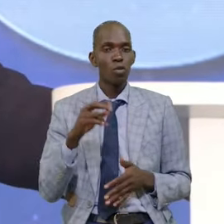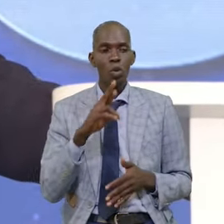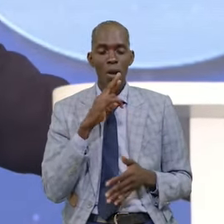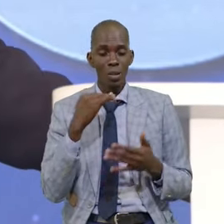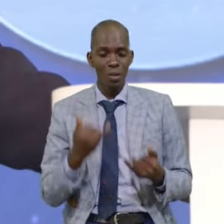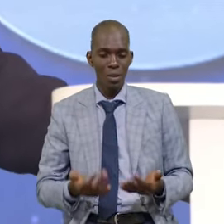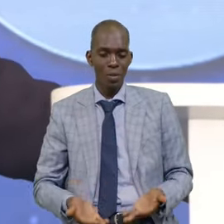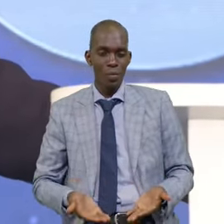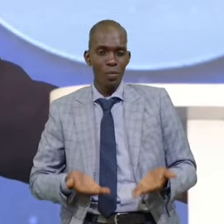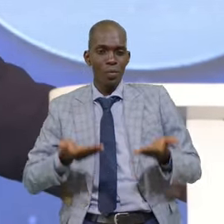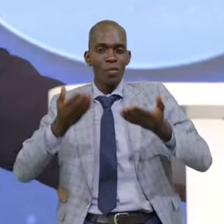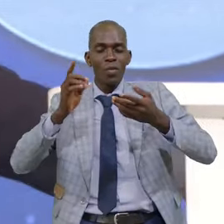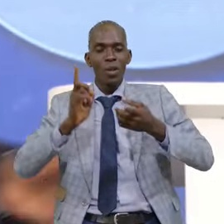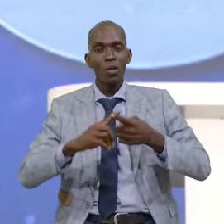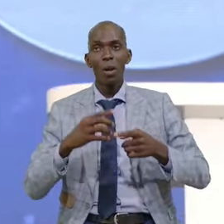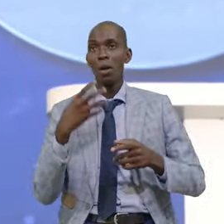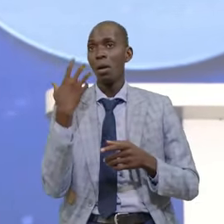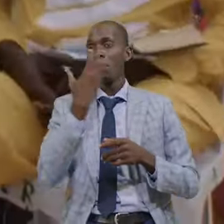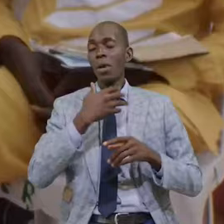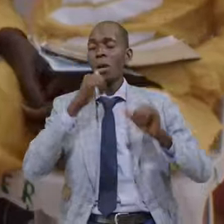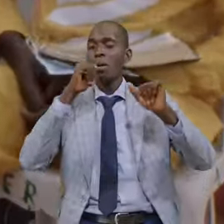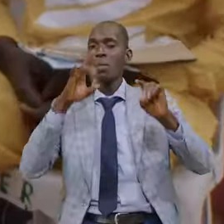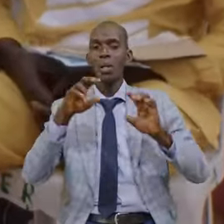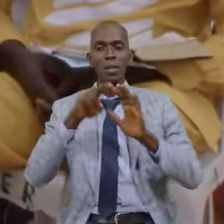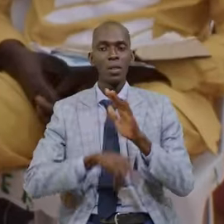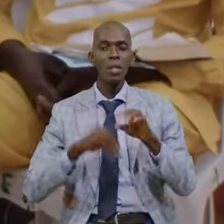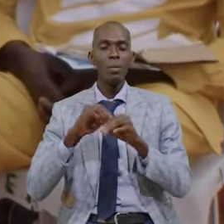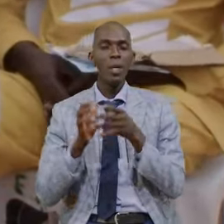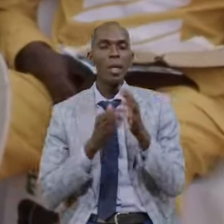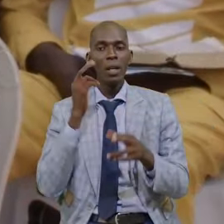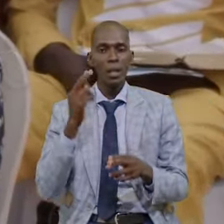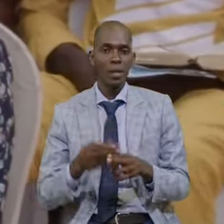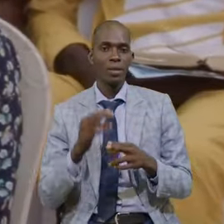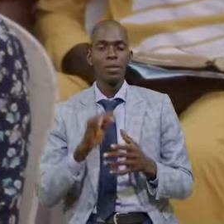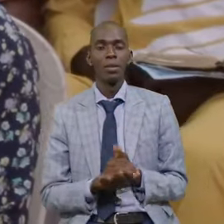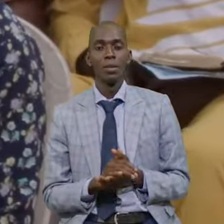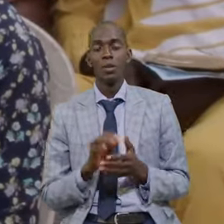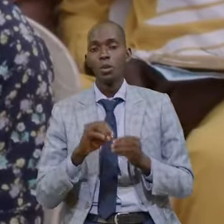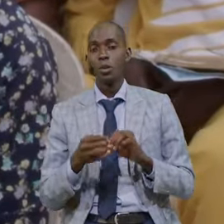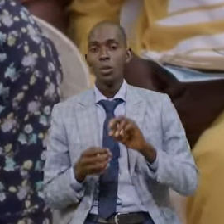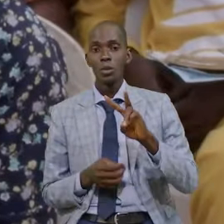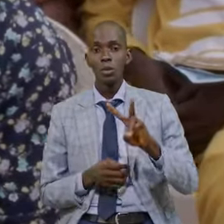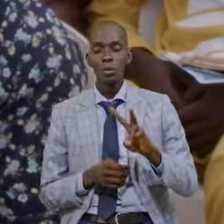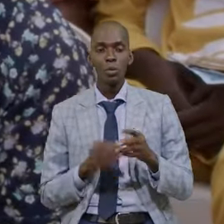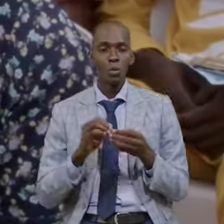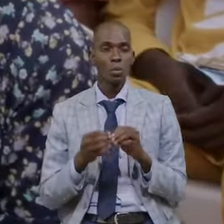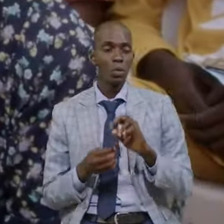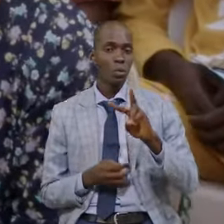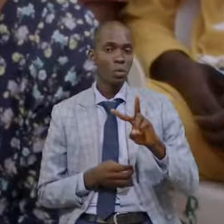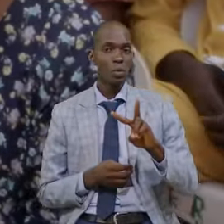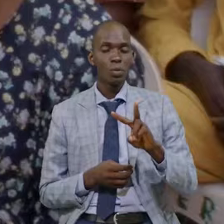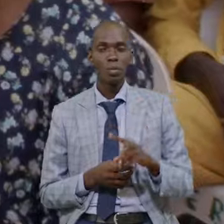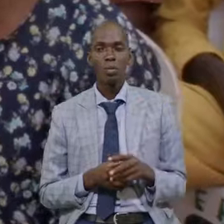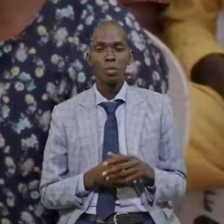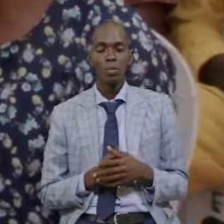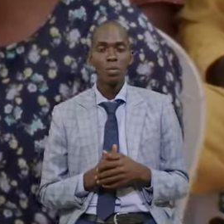amazing blessedness in Jesus' name. Look at number two here. Number two, we're looking